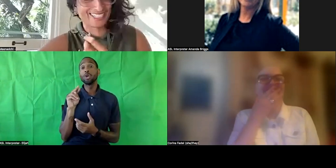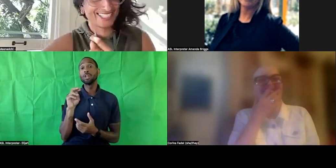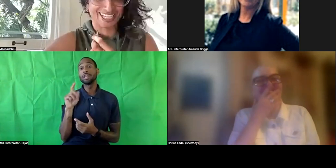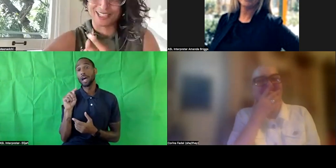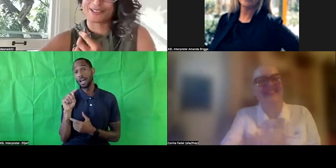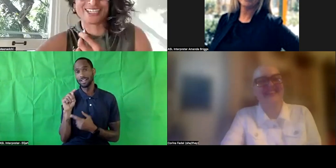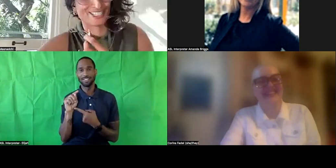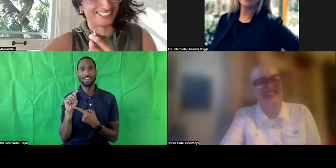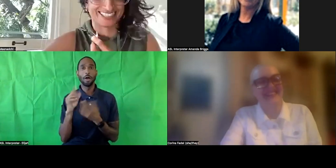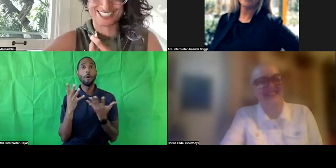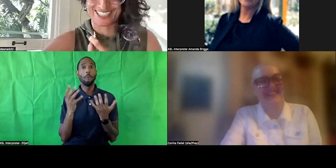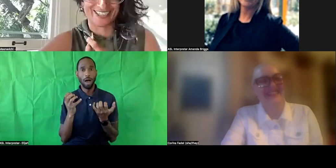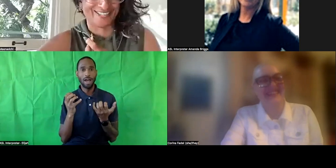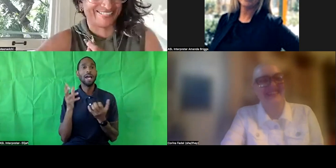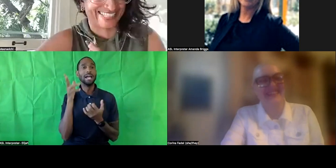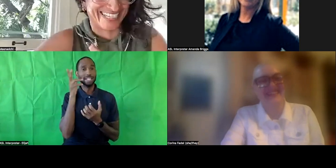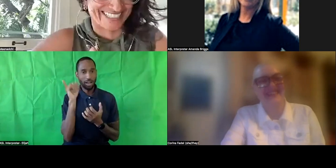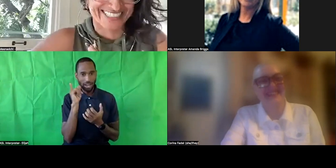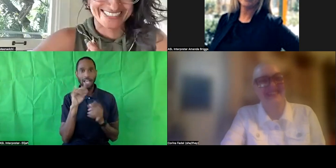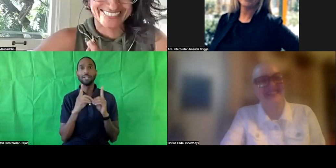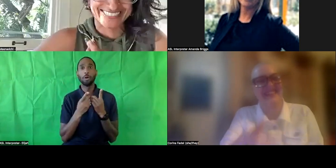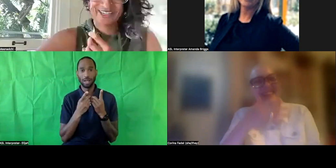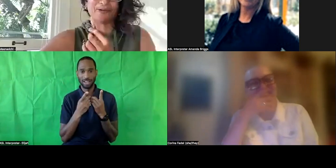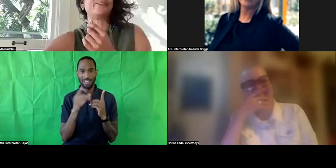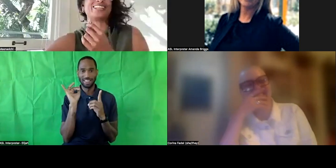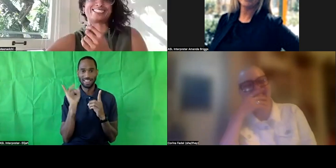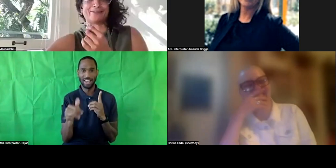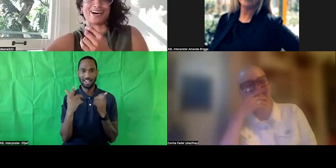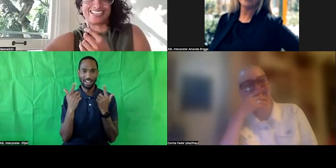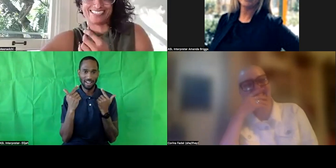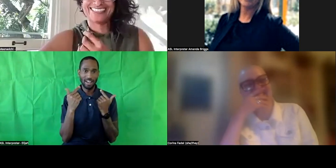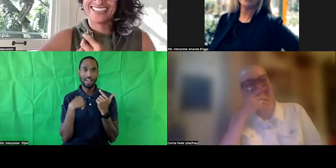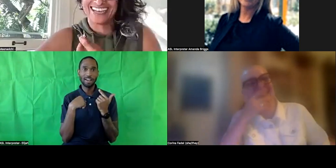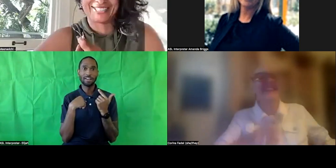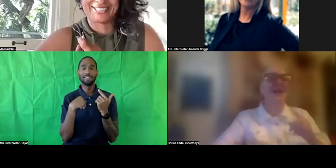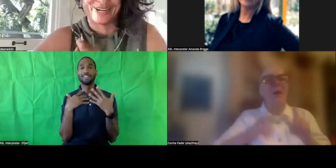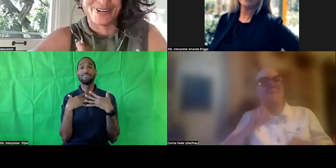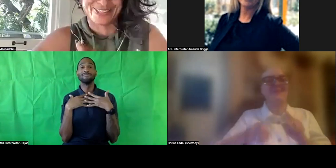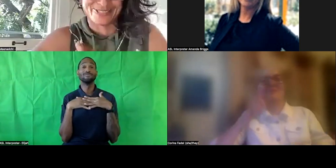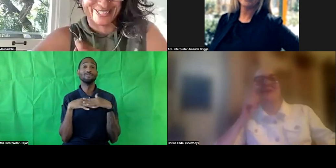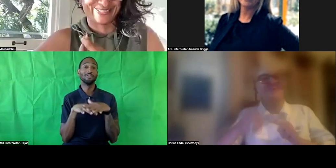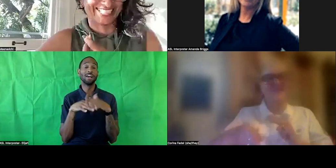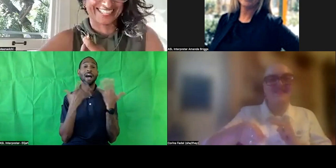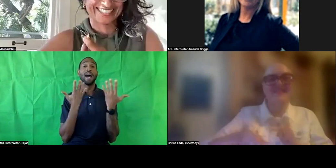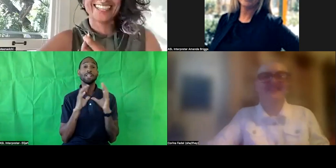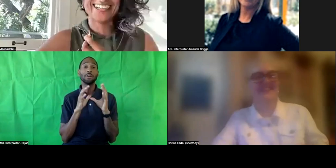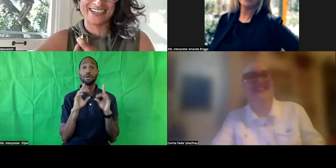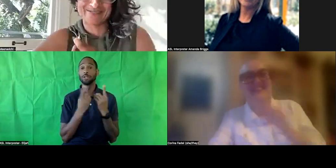conversation. Alliteration. Let's go. Yes. Weave it into the body. I do not want those